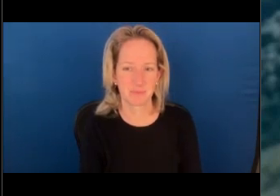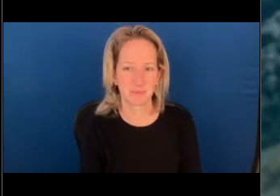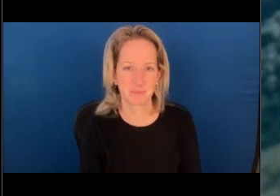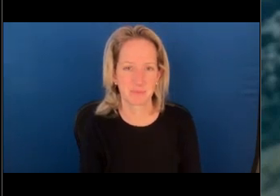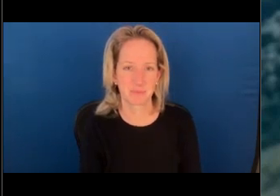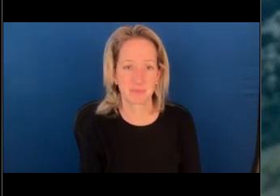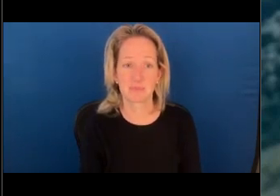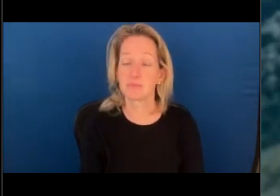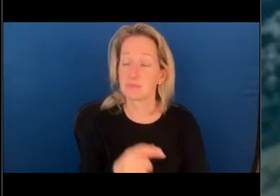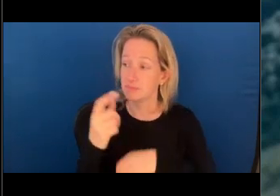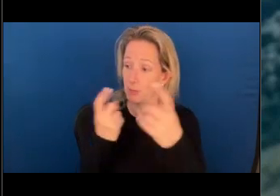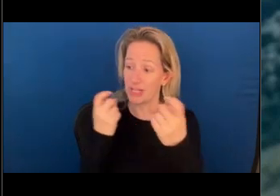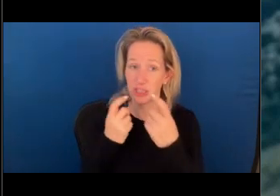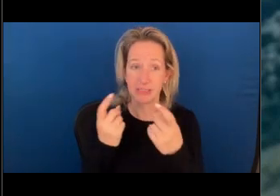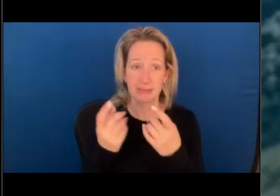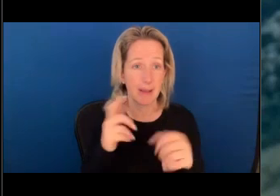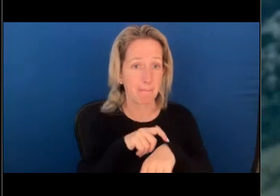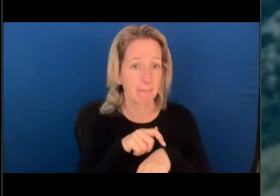We have time for questions.